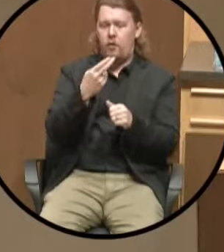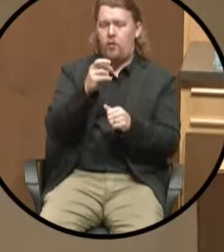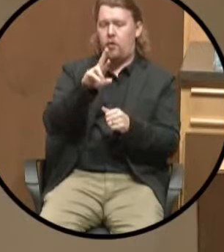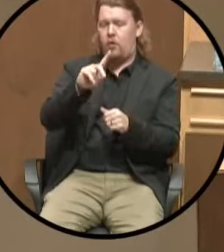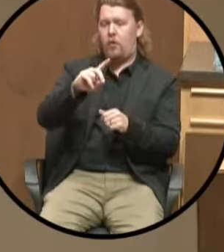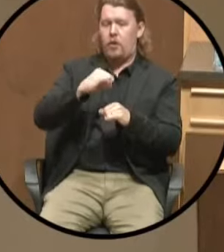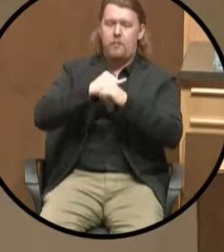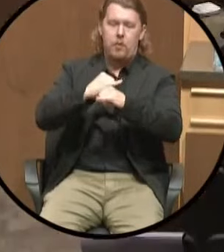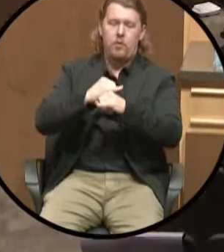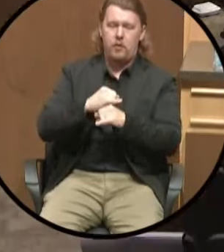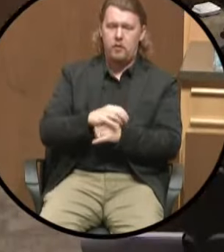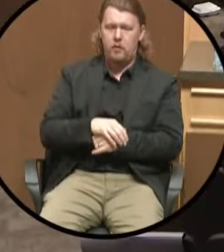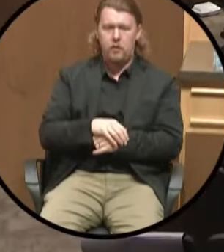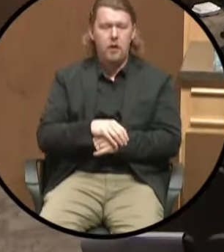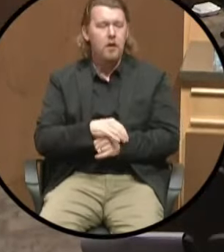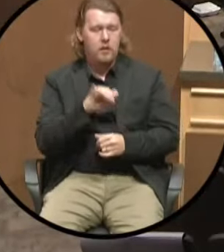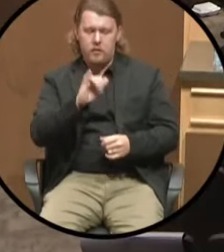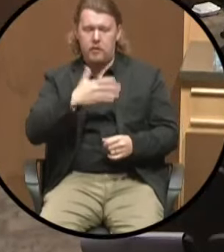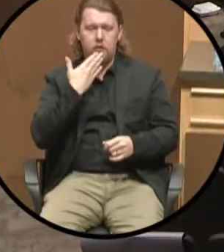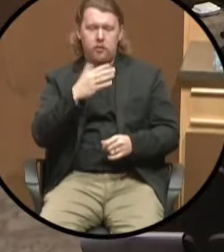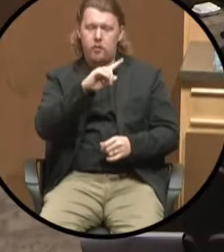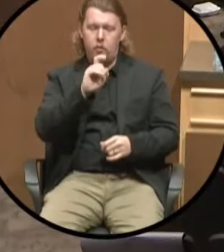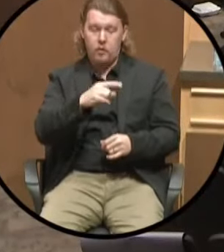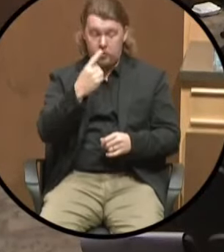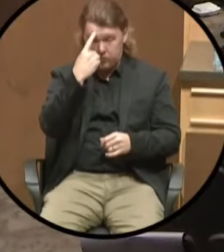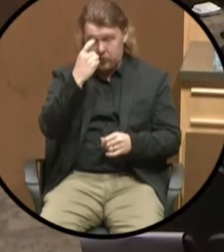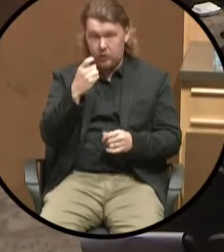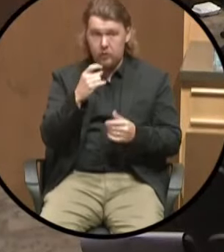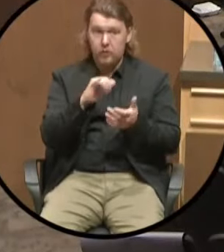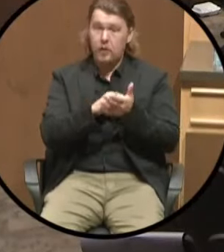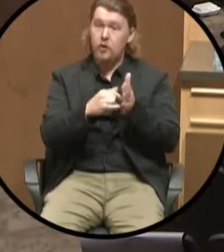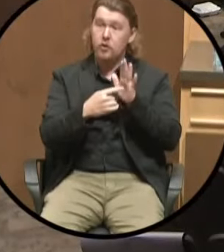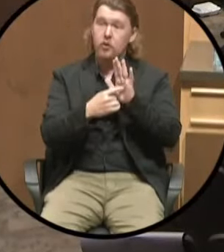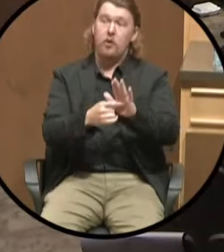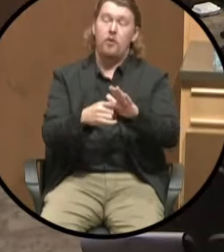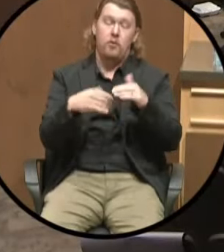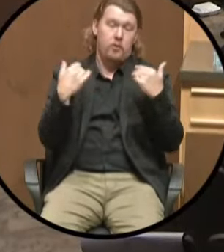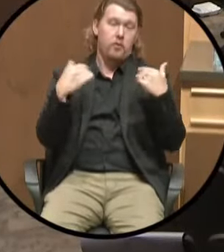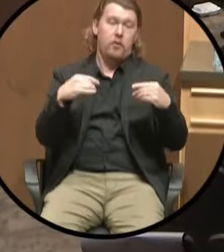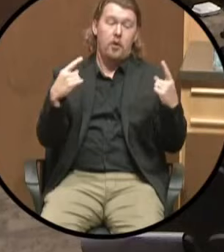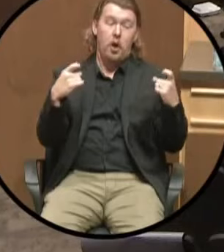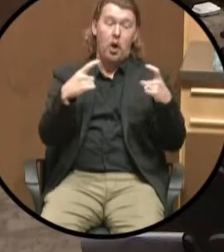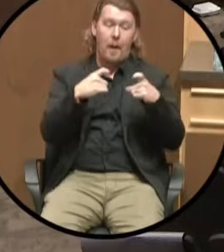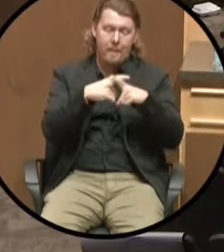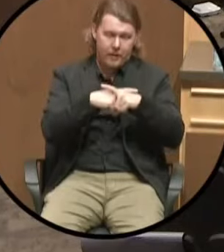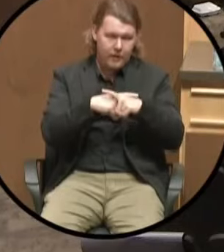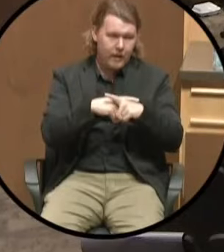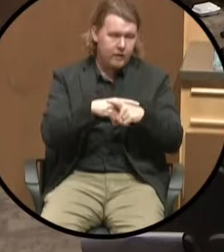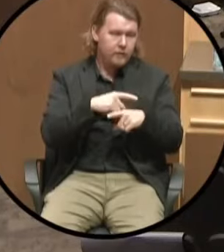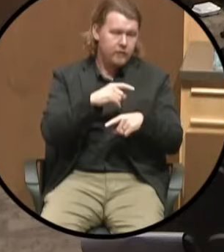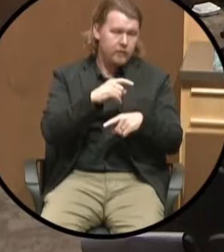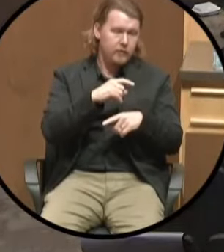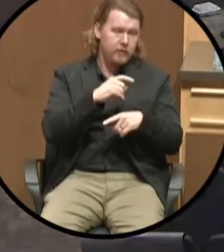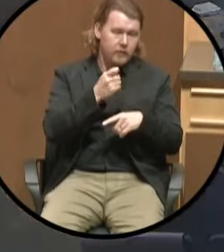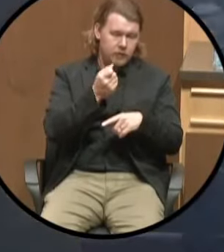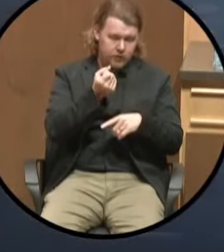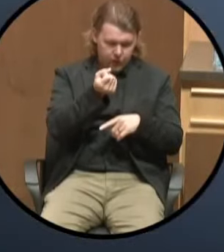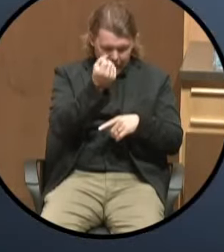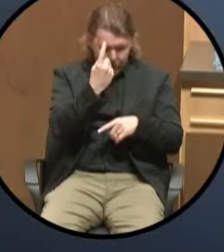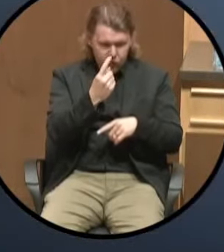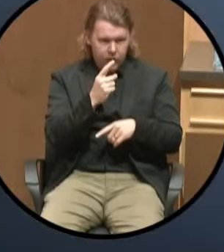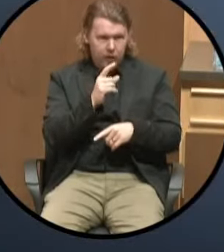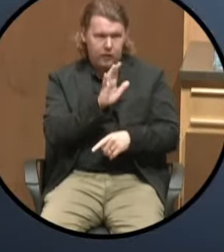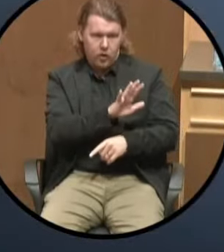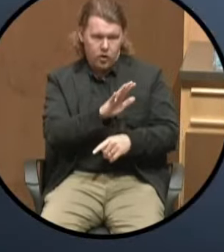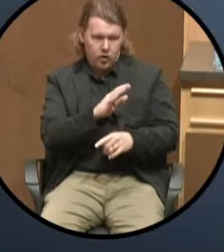Well, this is a good question because it shows how complex the understanding regarding herd immunity can